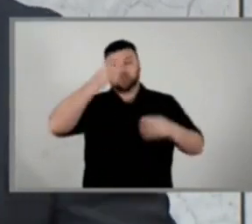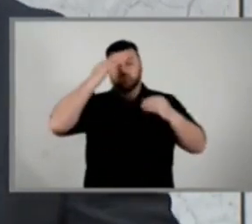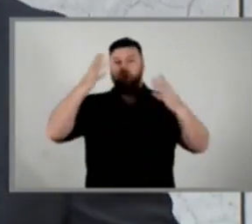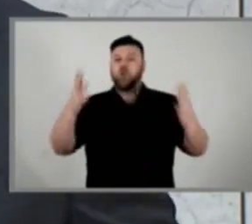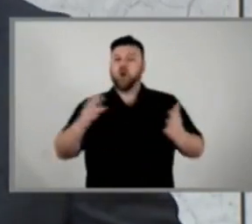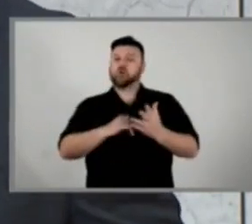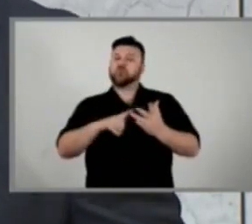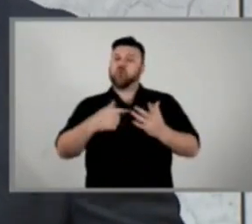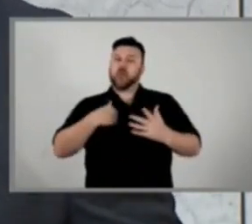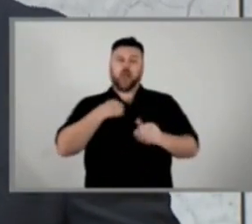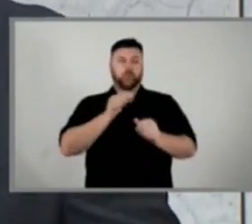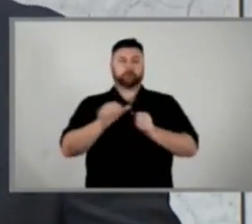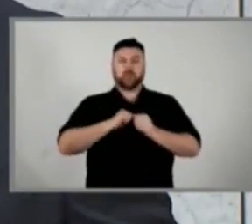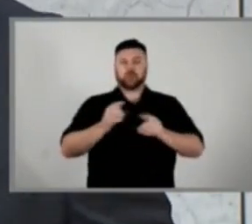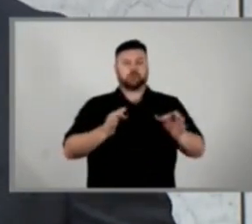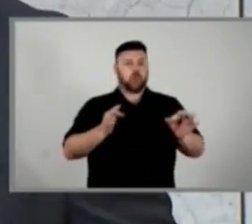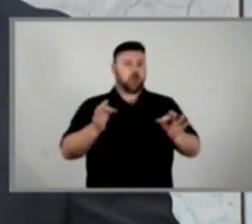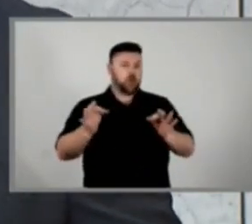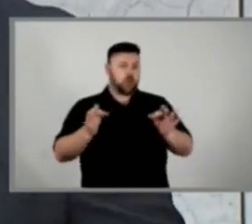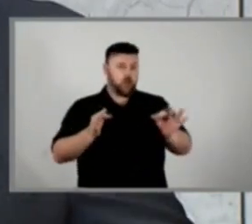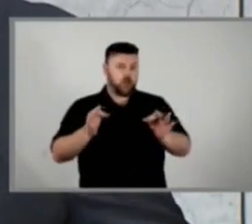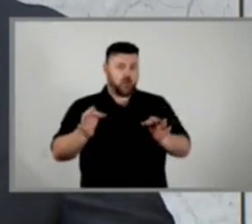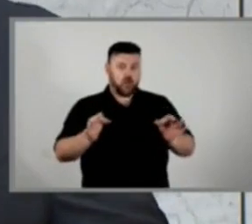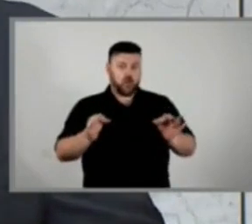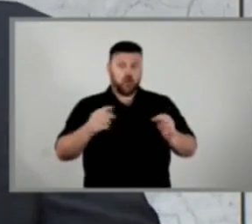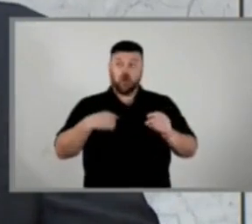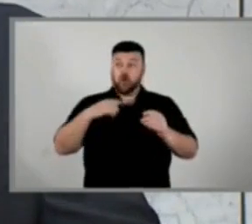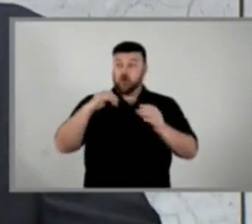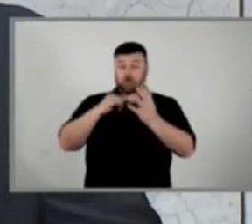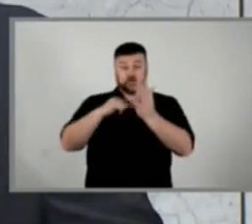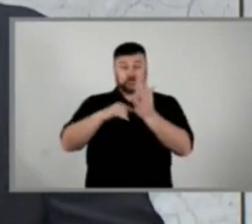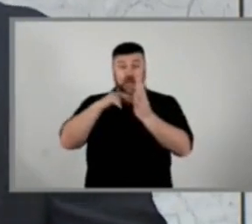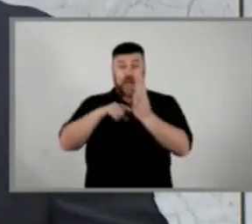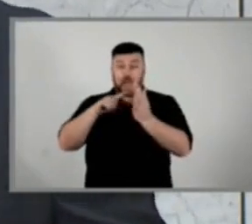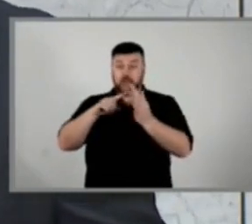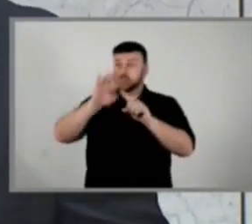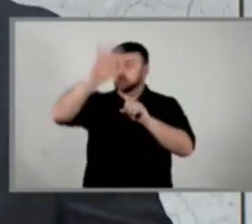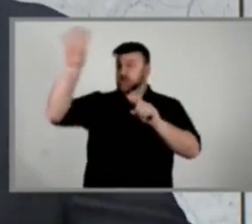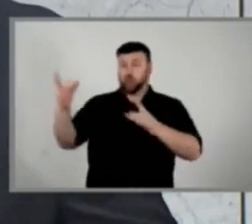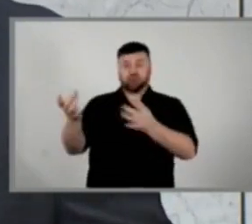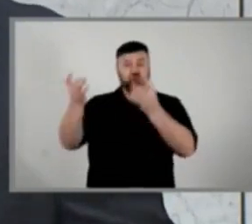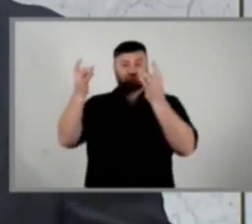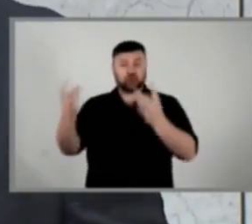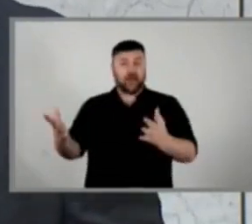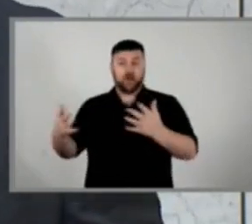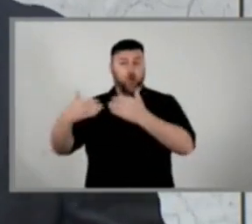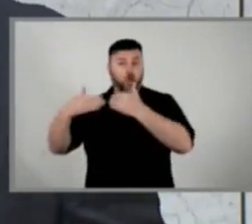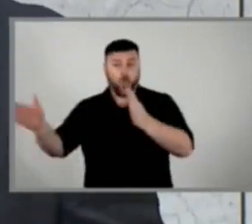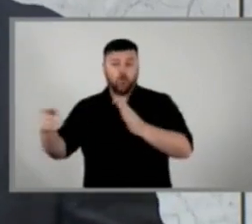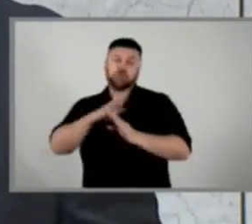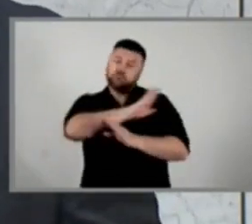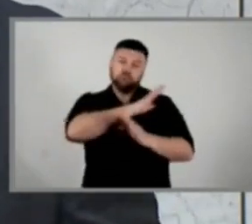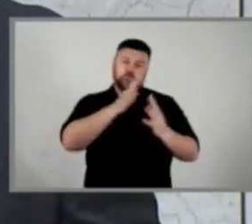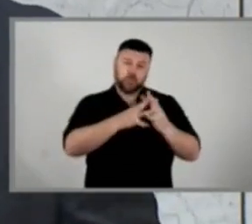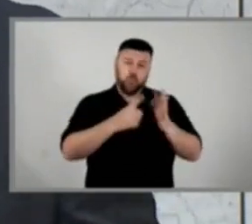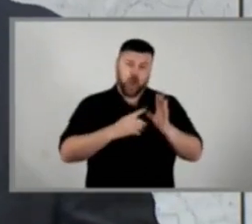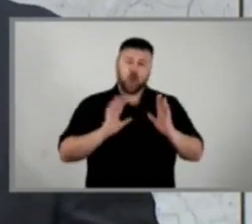and territories have already, with the exception of Western Australia, already indicated what they're doing there, and that's welcome.